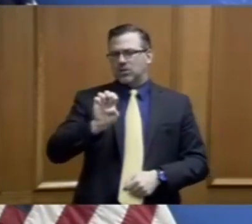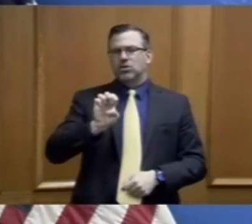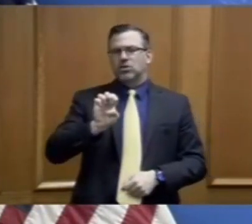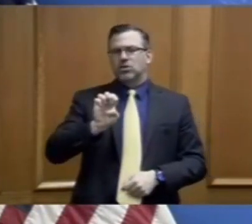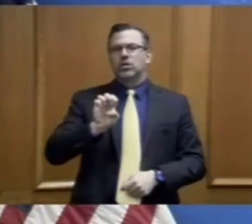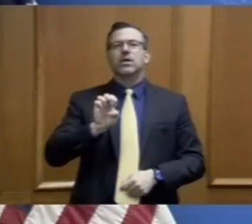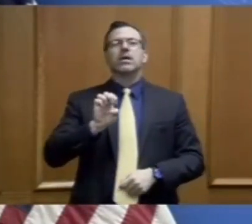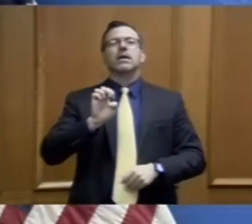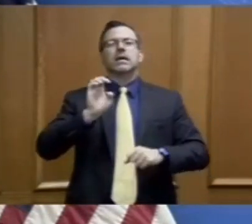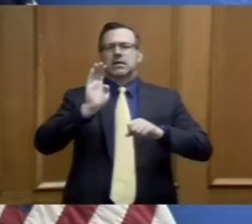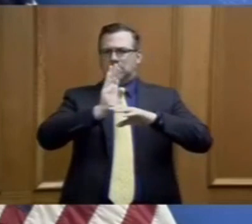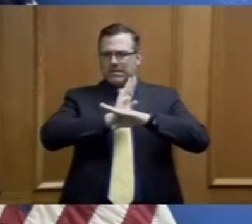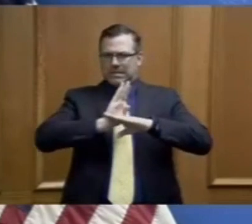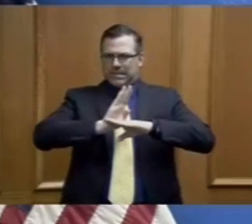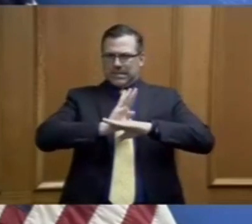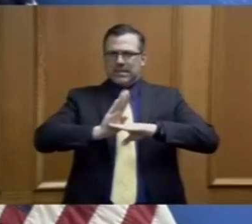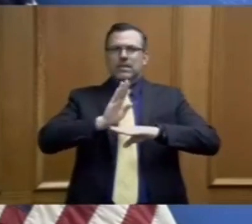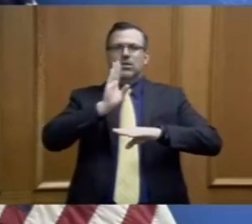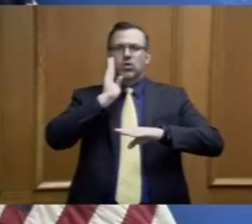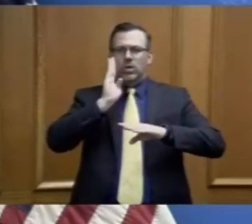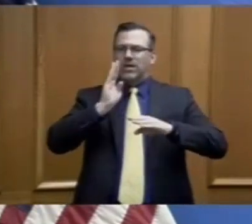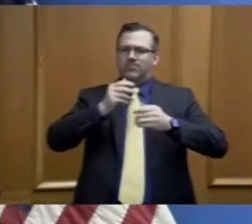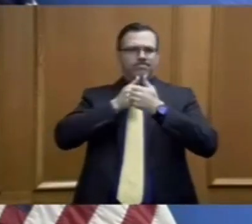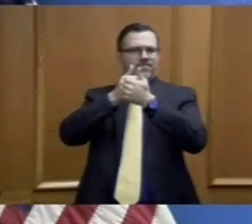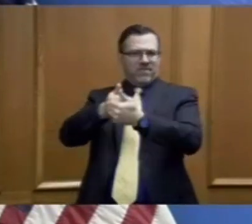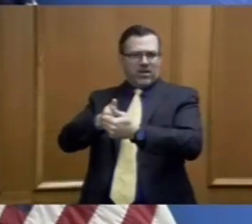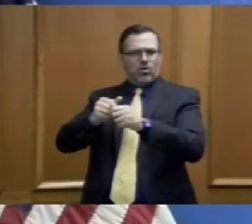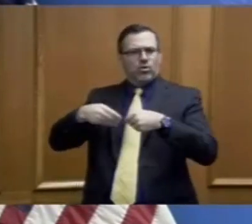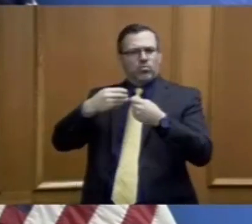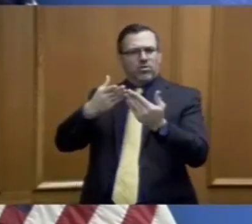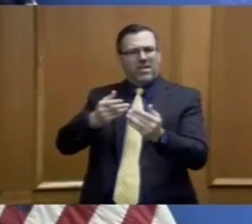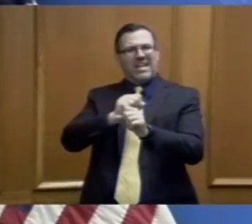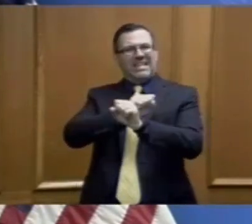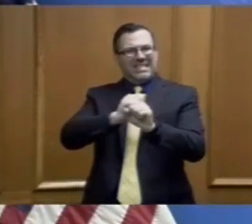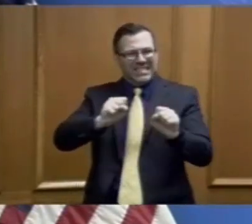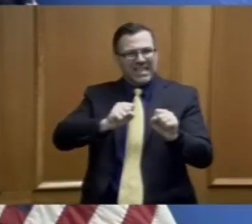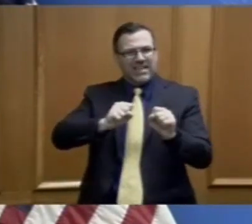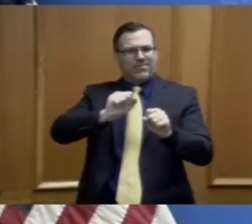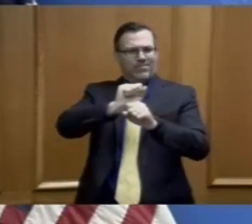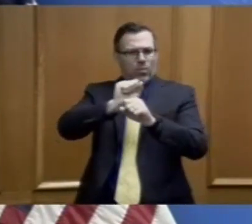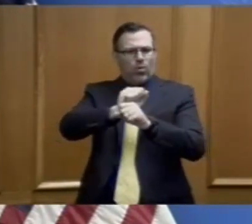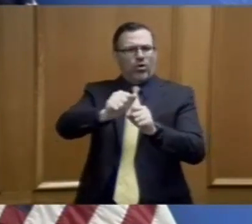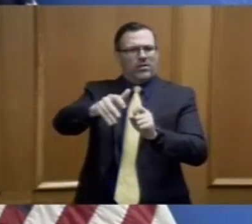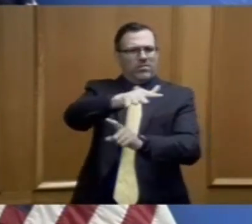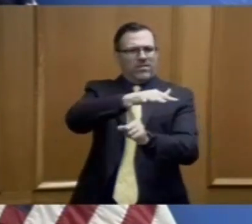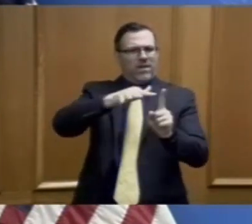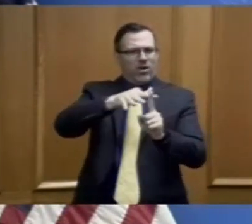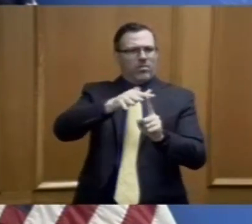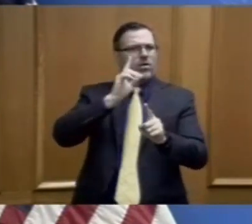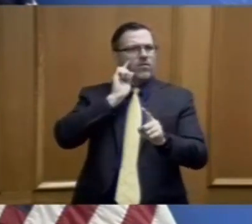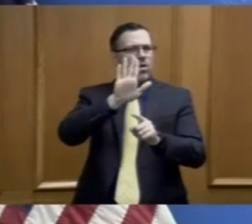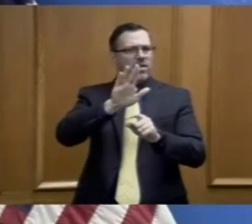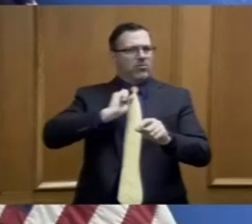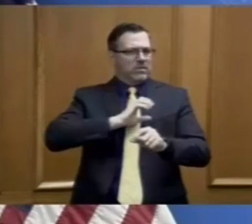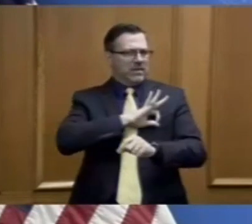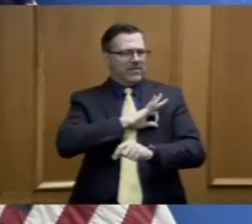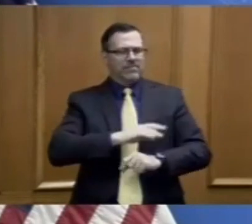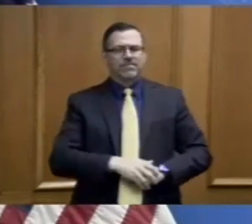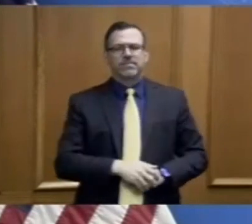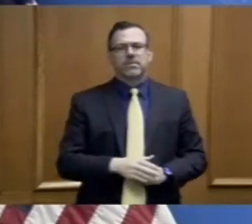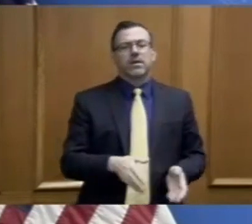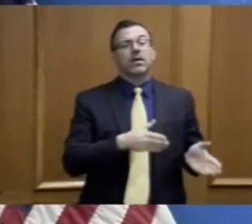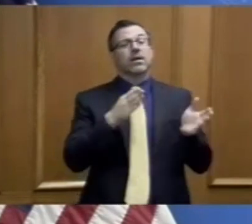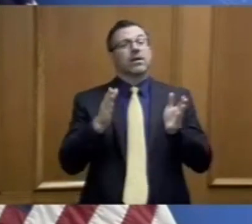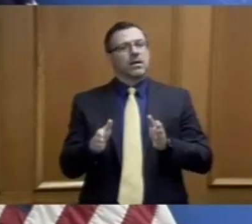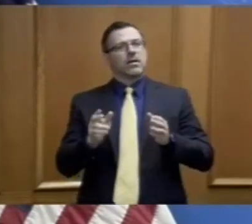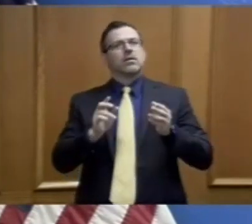around providing safe environment for their workers. Also, businesses will be able to display their commitment to the Tennessee